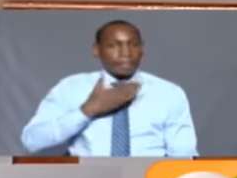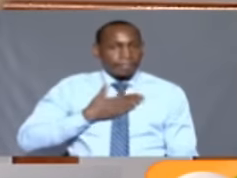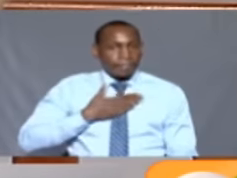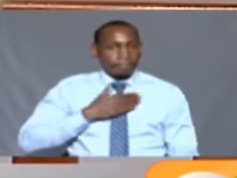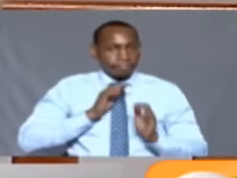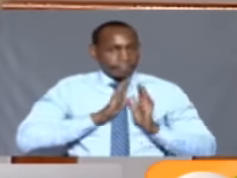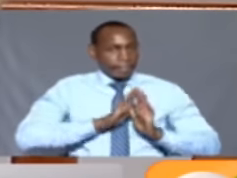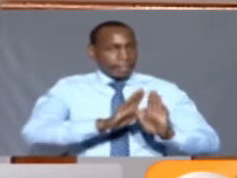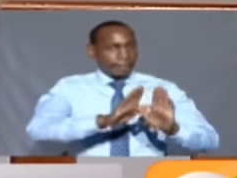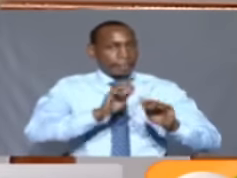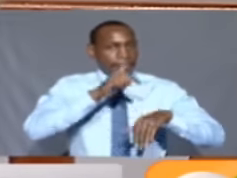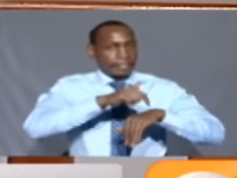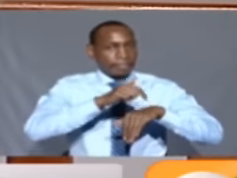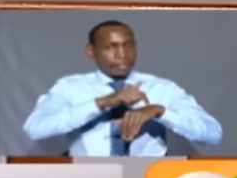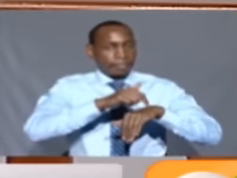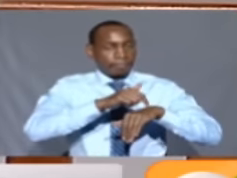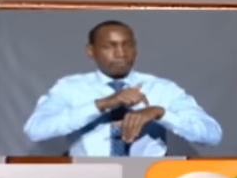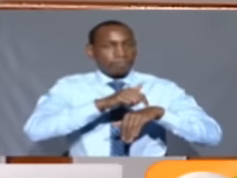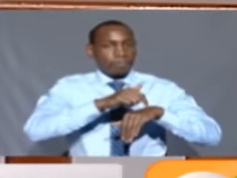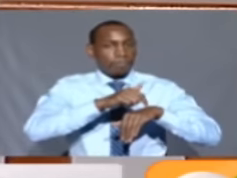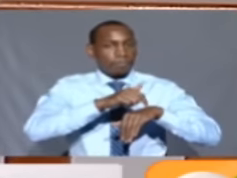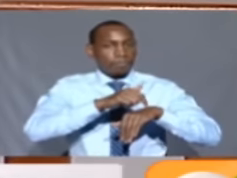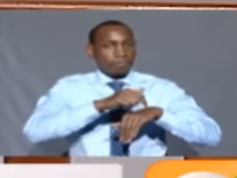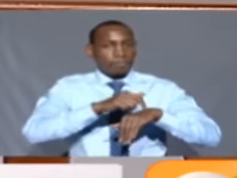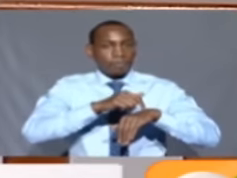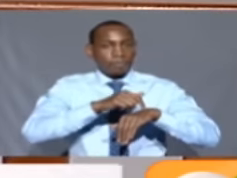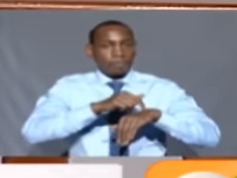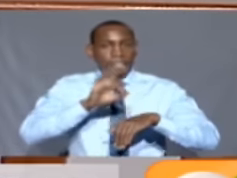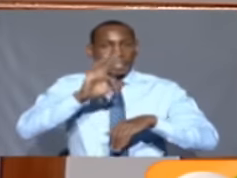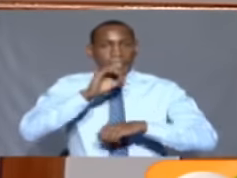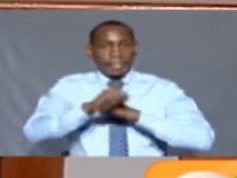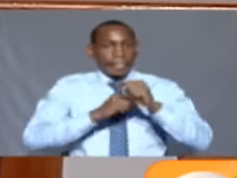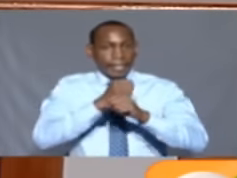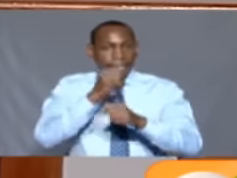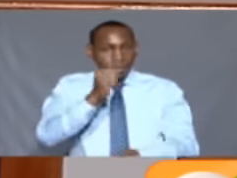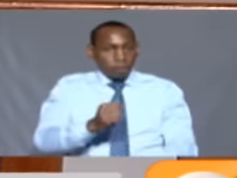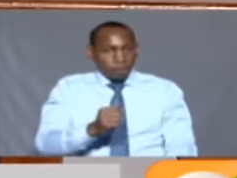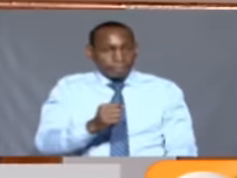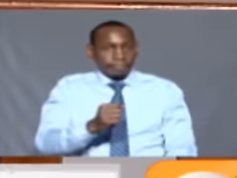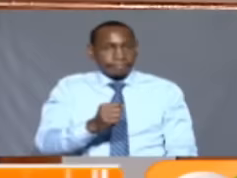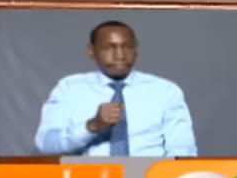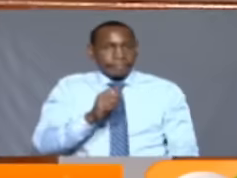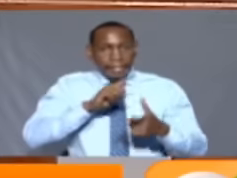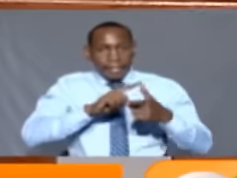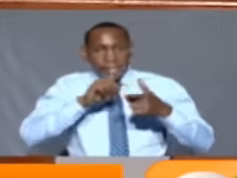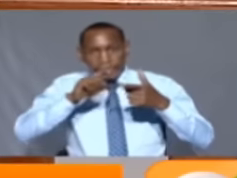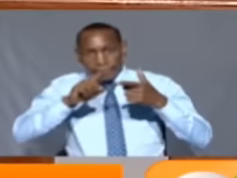me when I was 3 years old. And then,